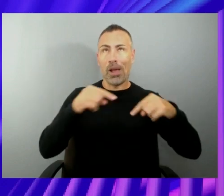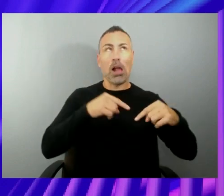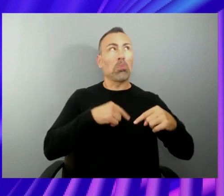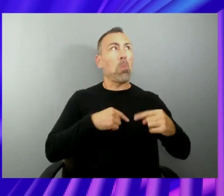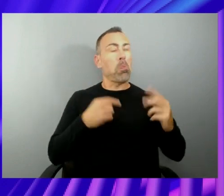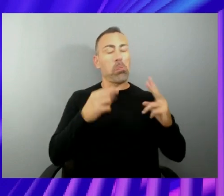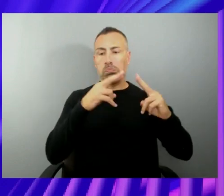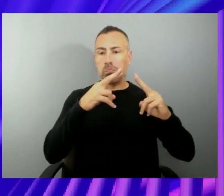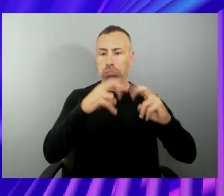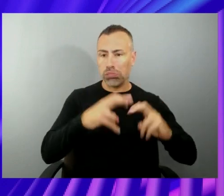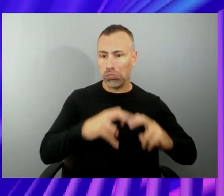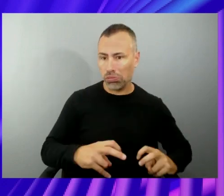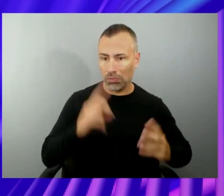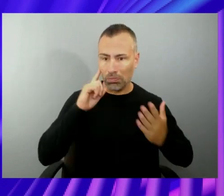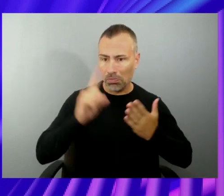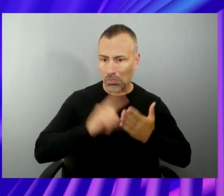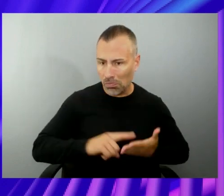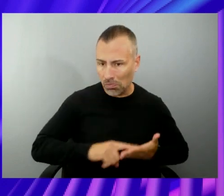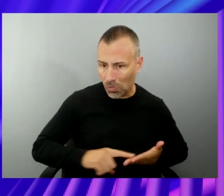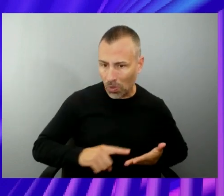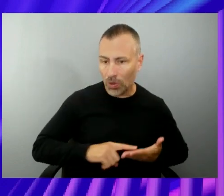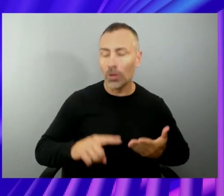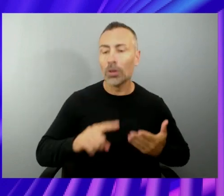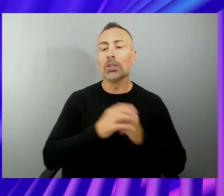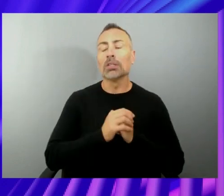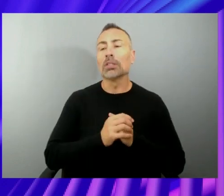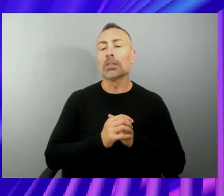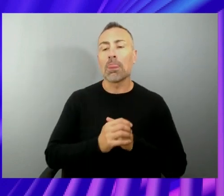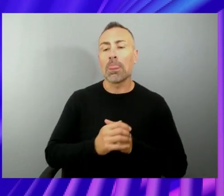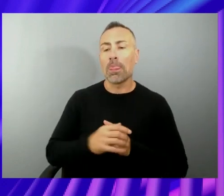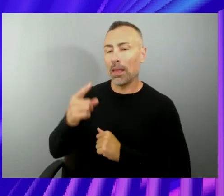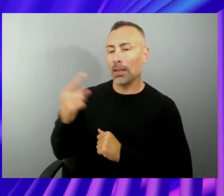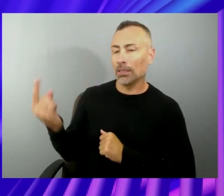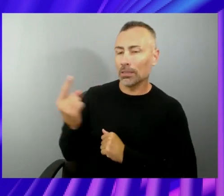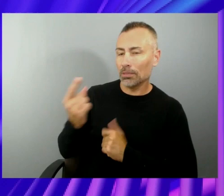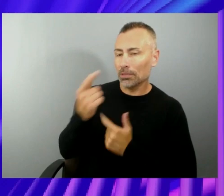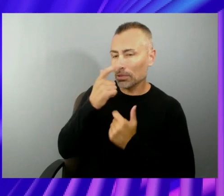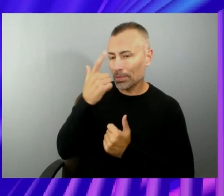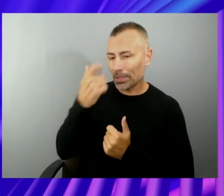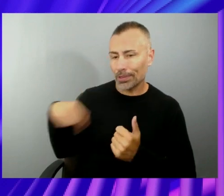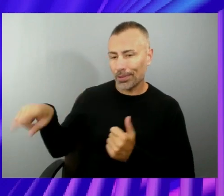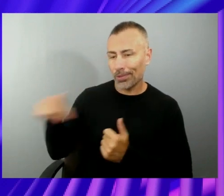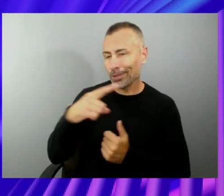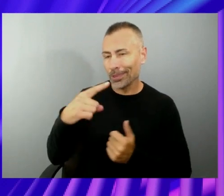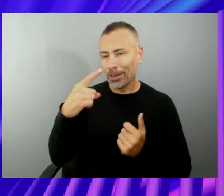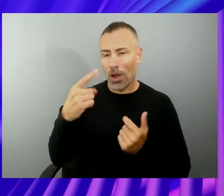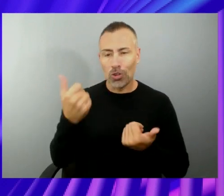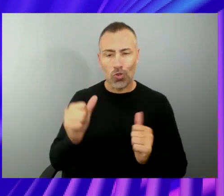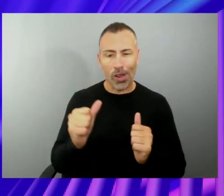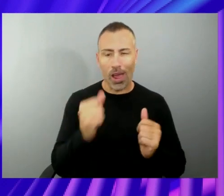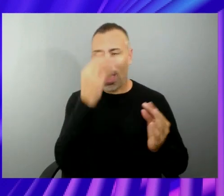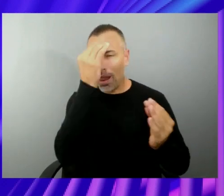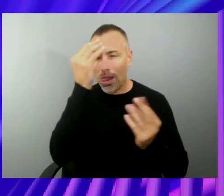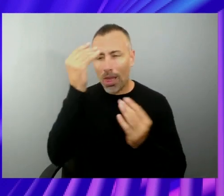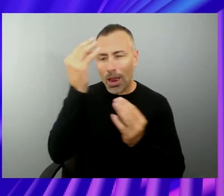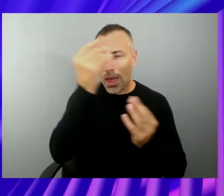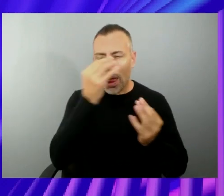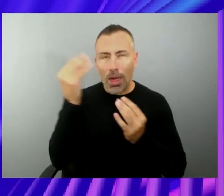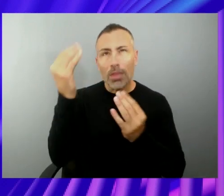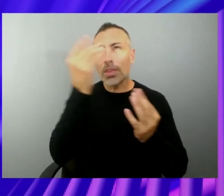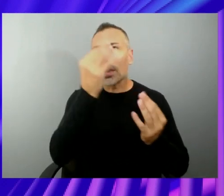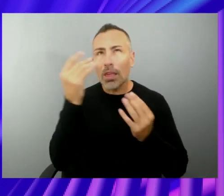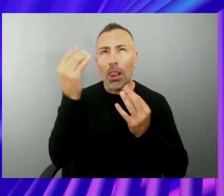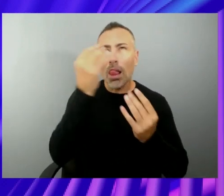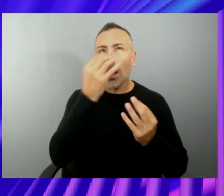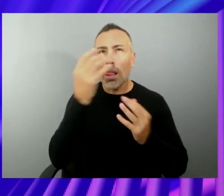yeah. It's always interesting because, we can always try to think about things, but then when you get, all of our customers in the same area that have the same